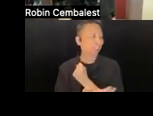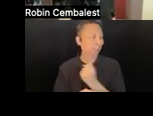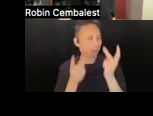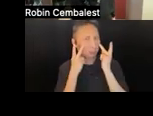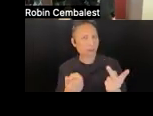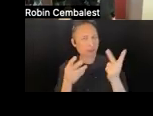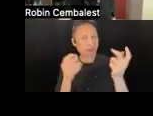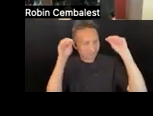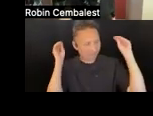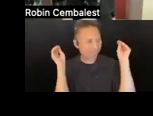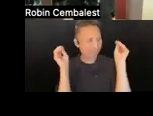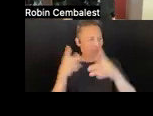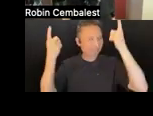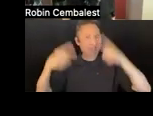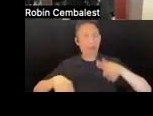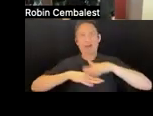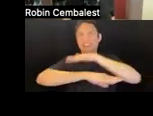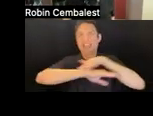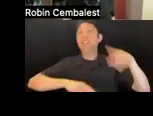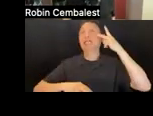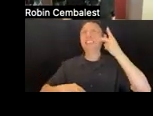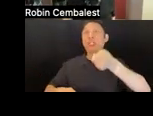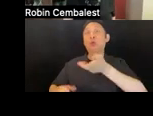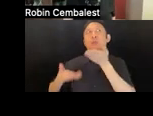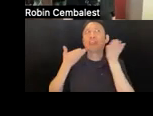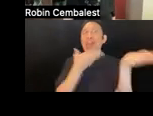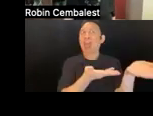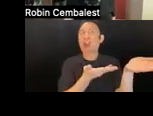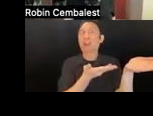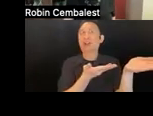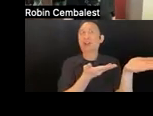magic unfold on stage. See you there. I mean,